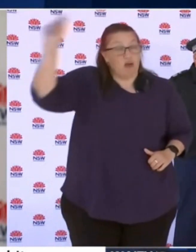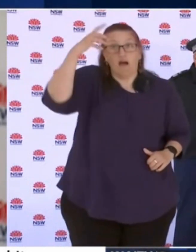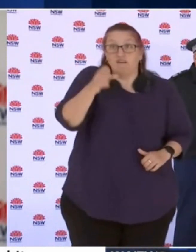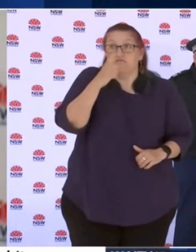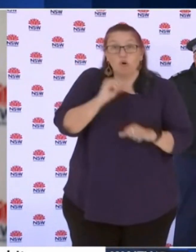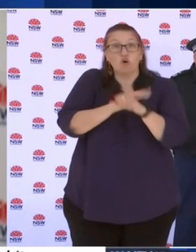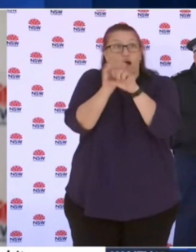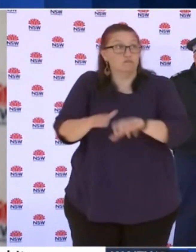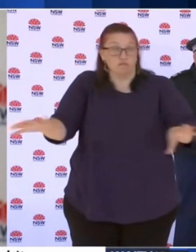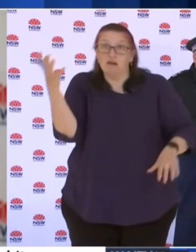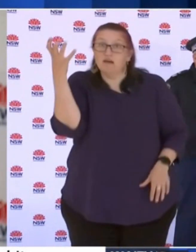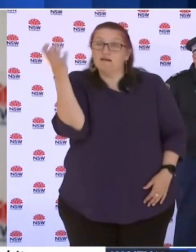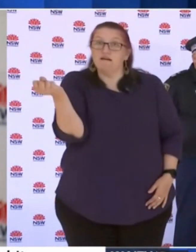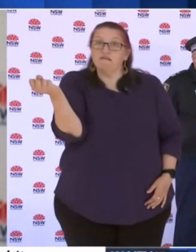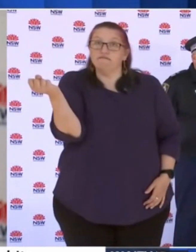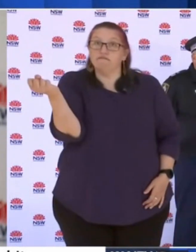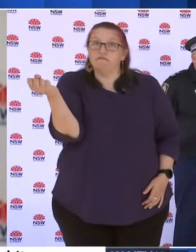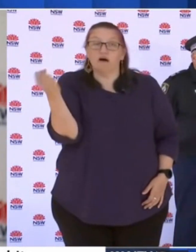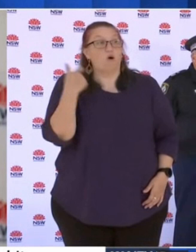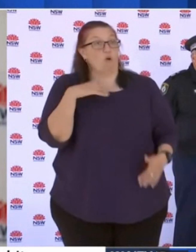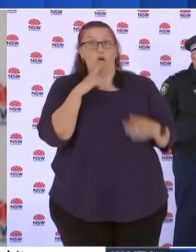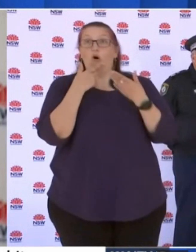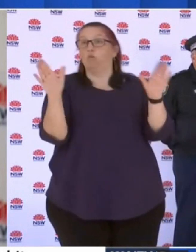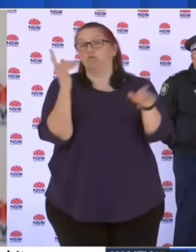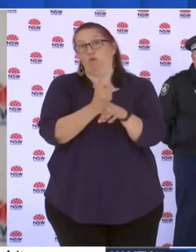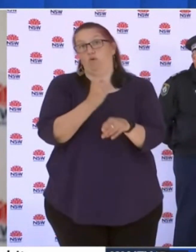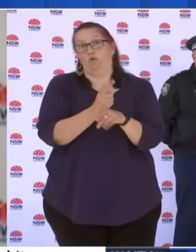our public. New South Wales has always been happy to